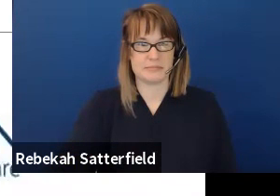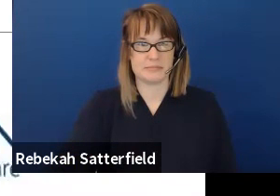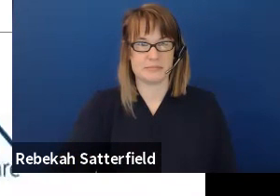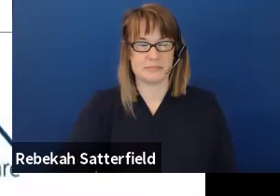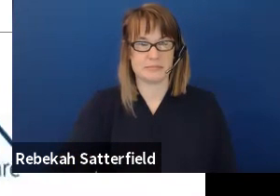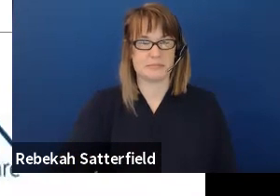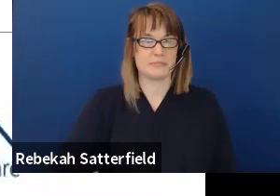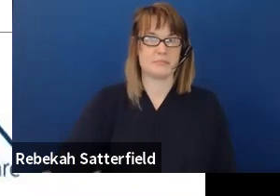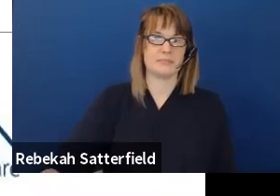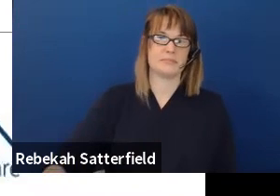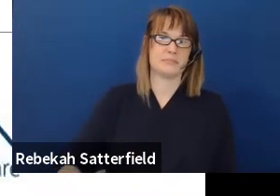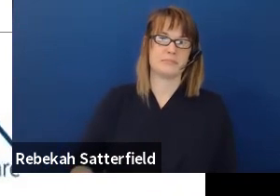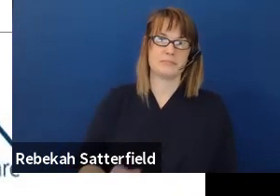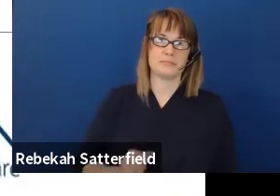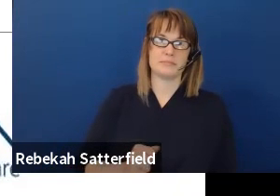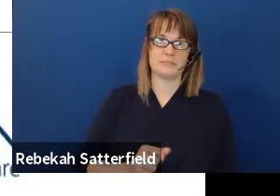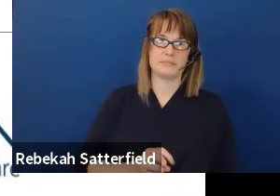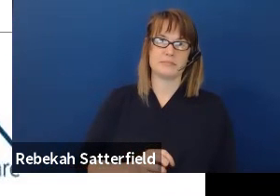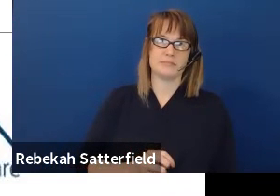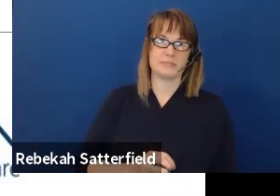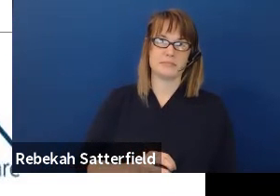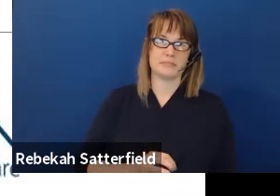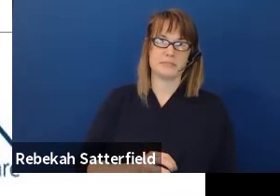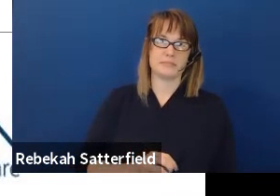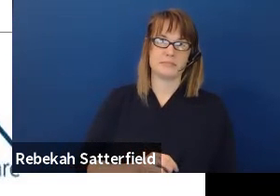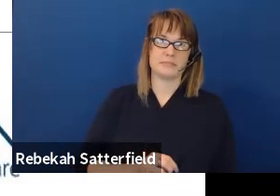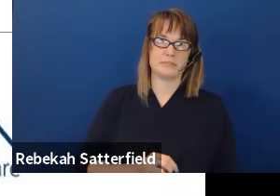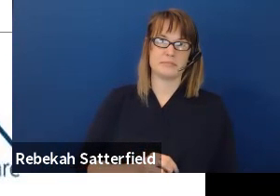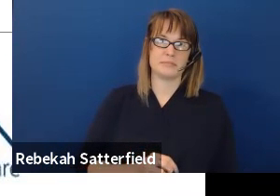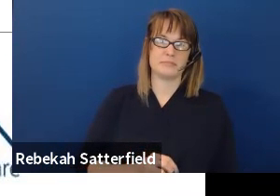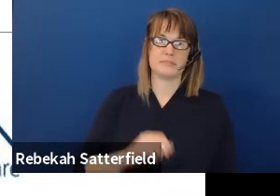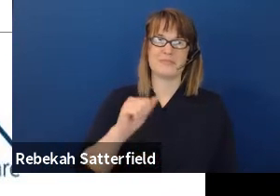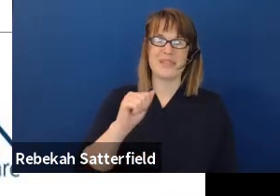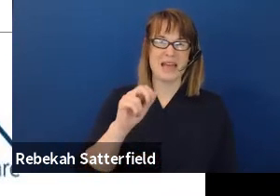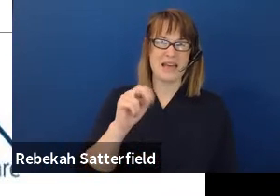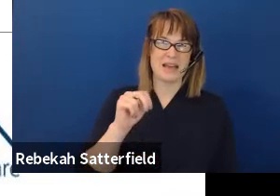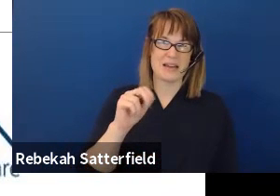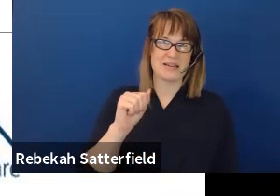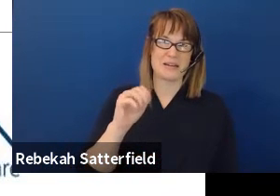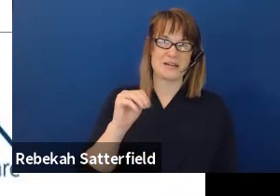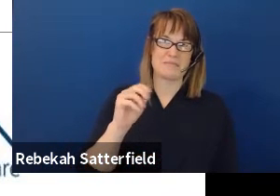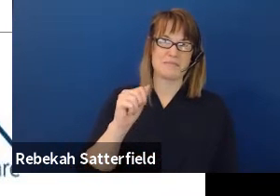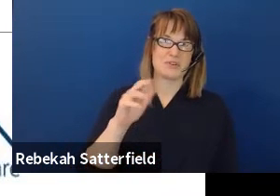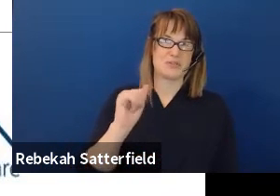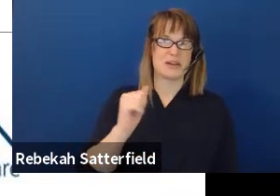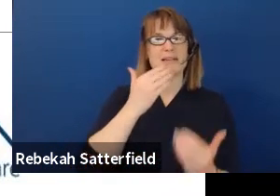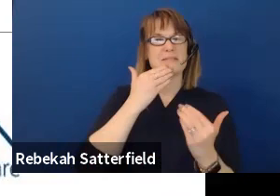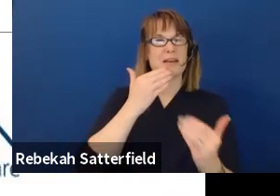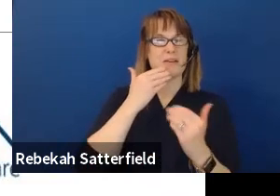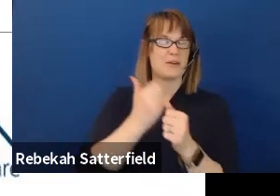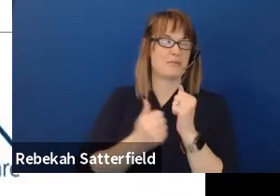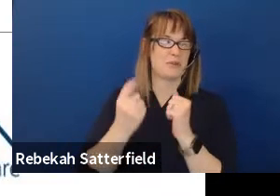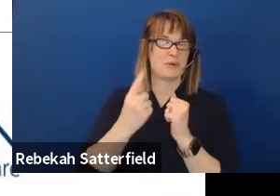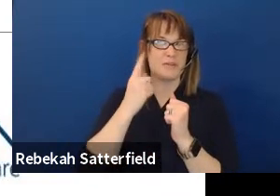Thank you, everyone, for sharing your experiences and insights regarding this very critical topic in healthcare and